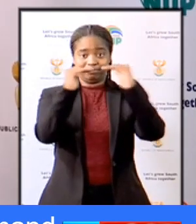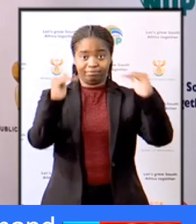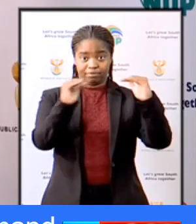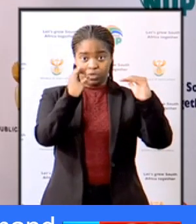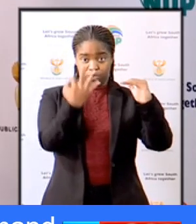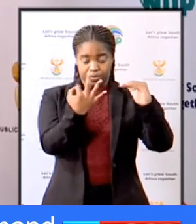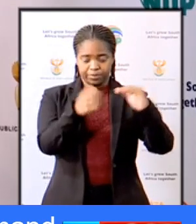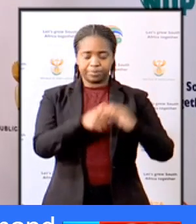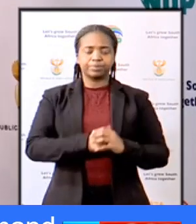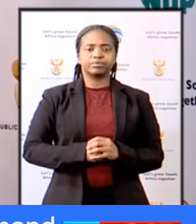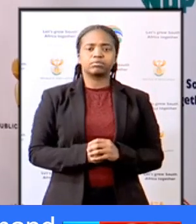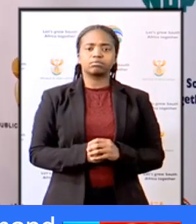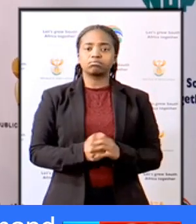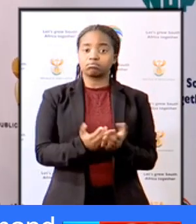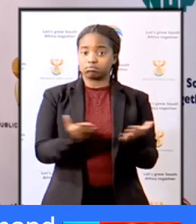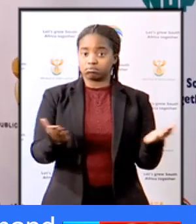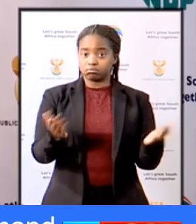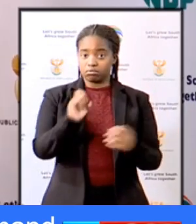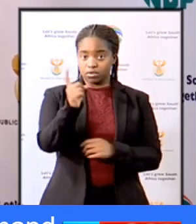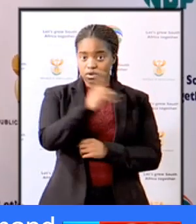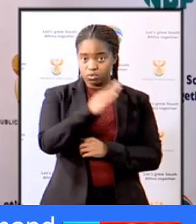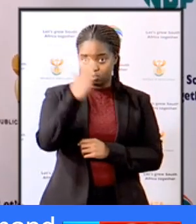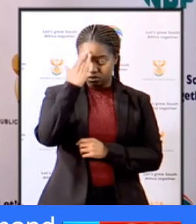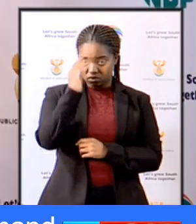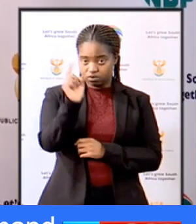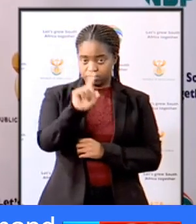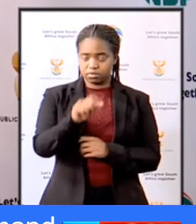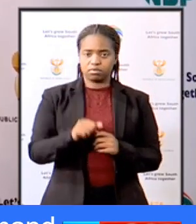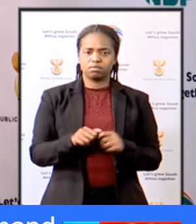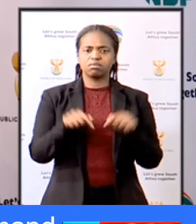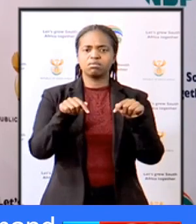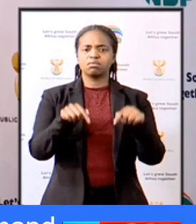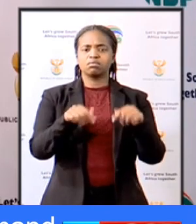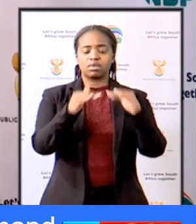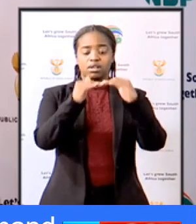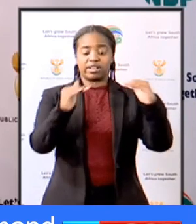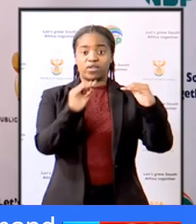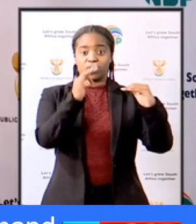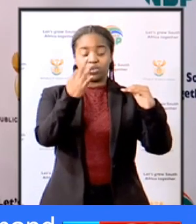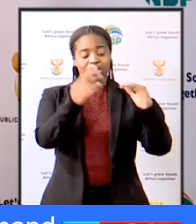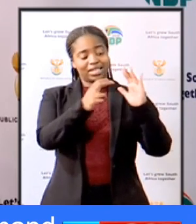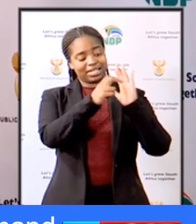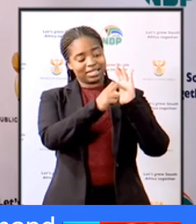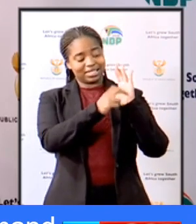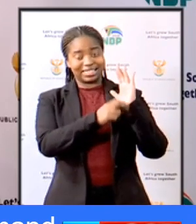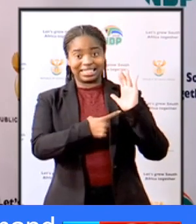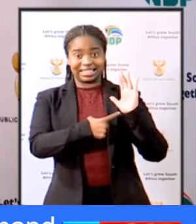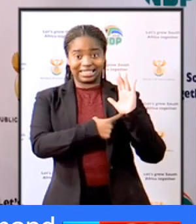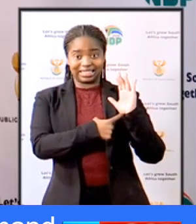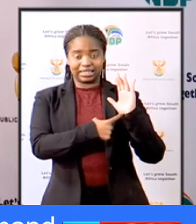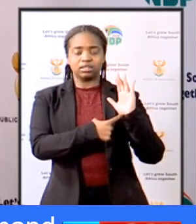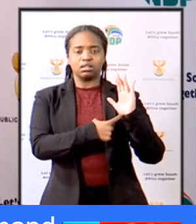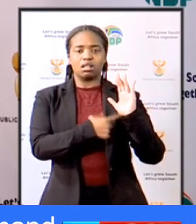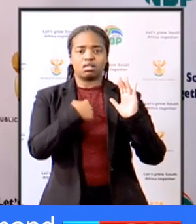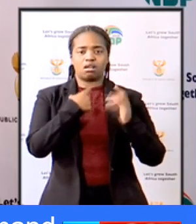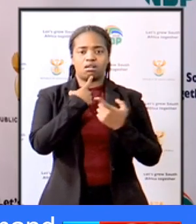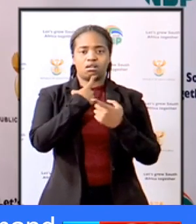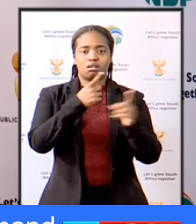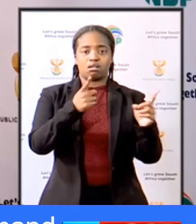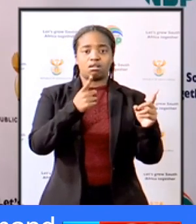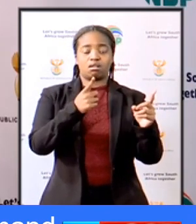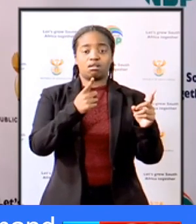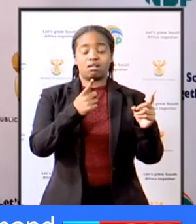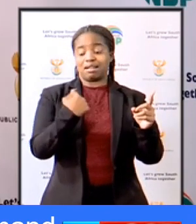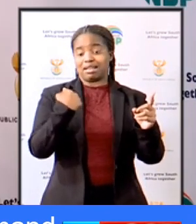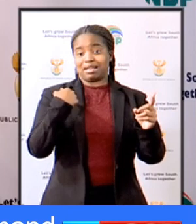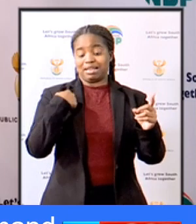3. As we all know, these regulations comes after the president addressed the